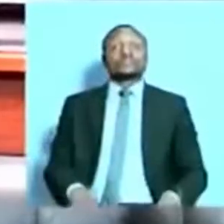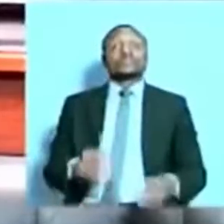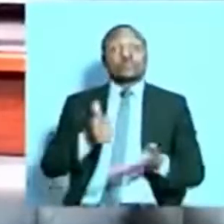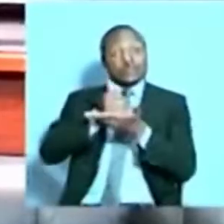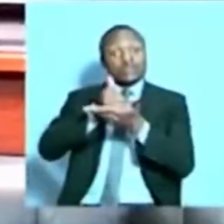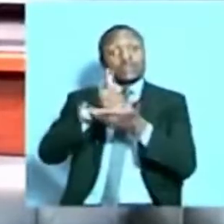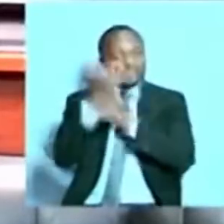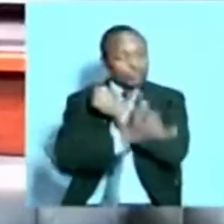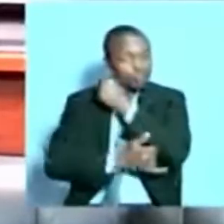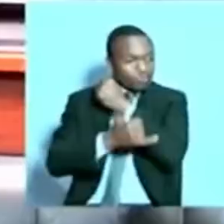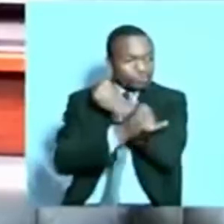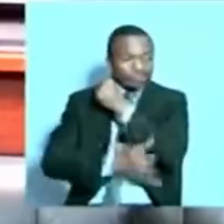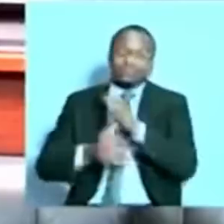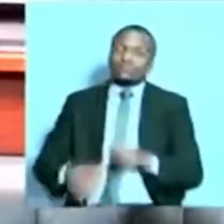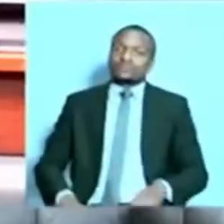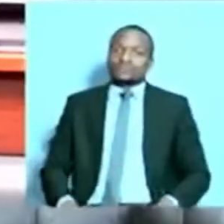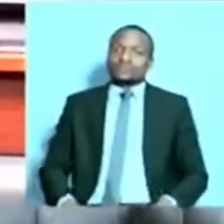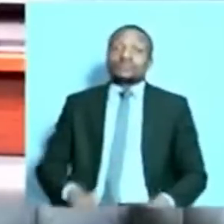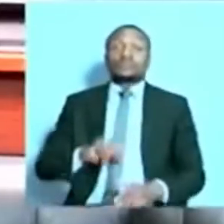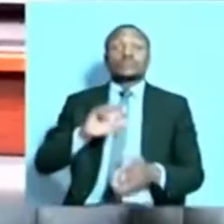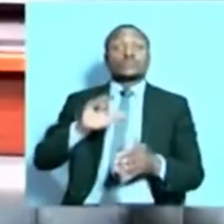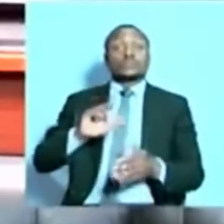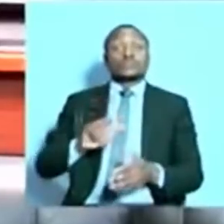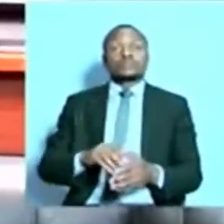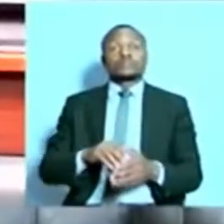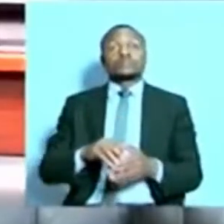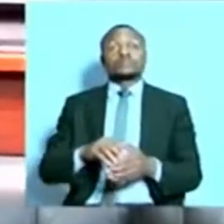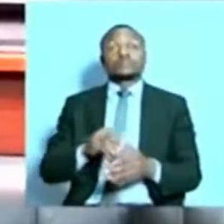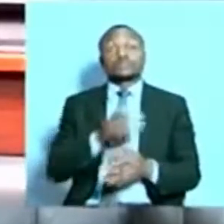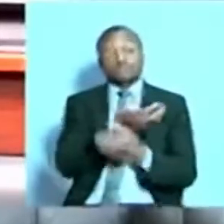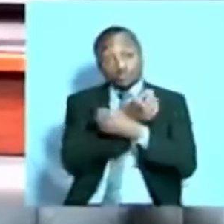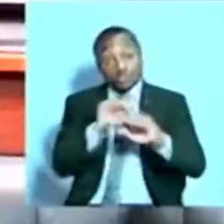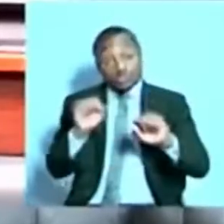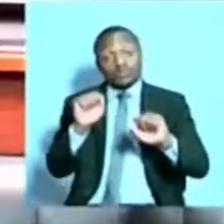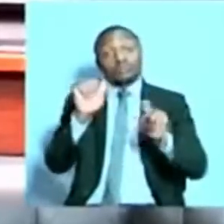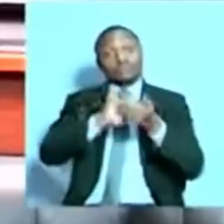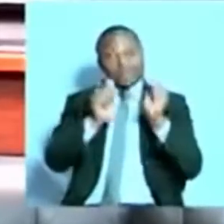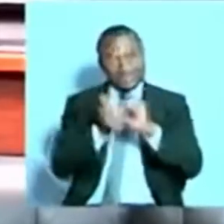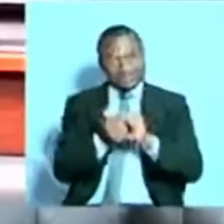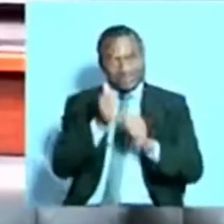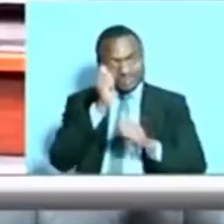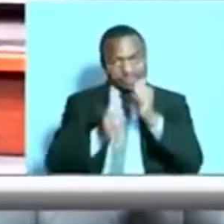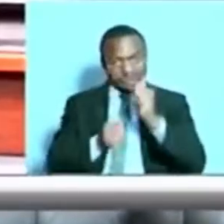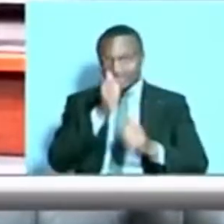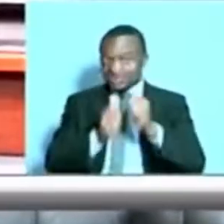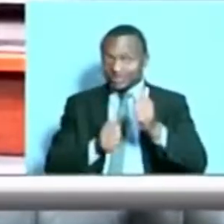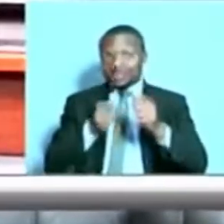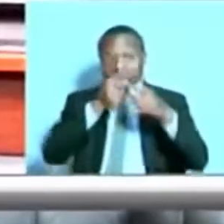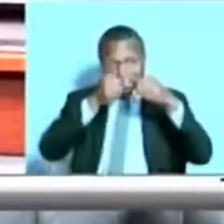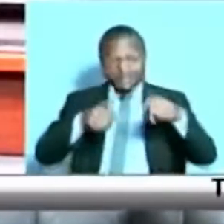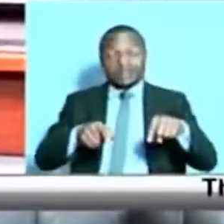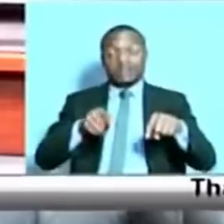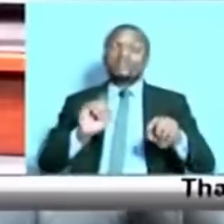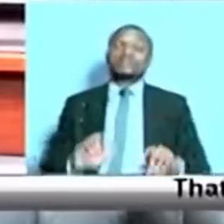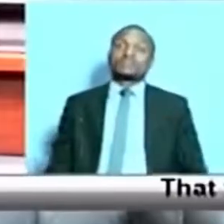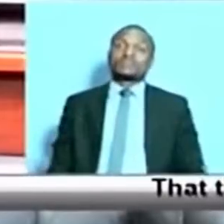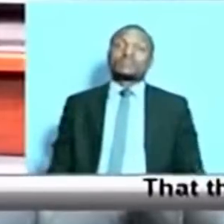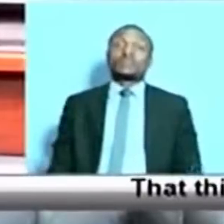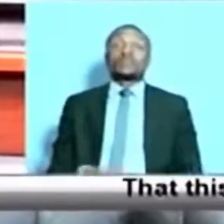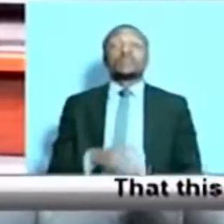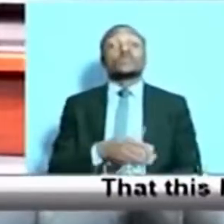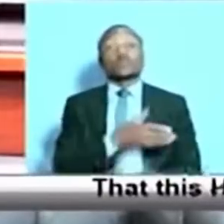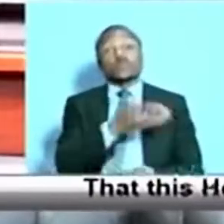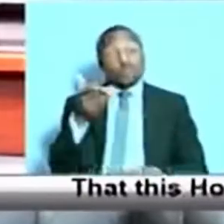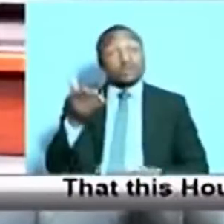this country to come out from whatever situation which is pertaining at a particular time. We are going